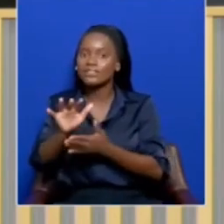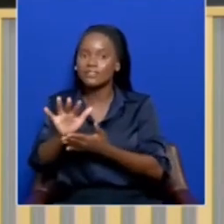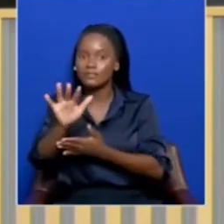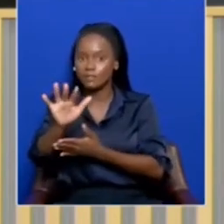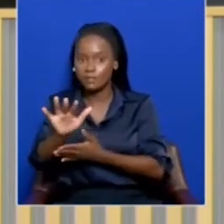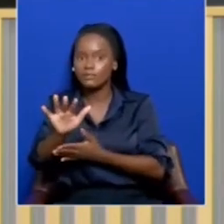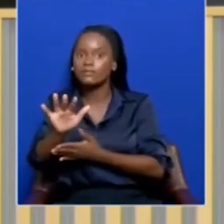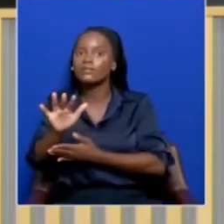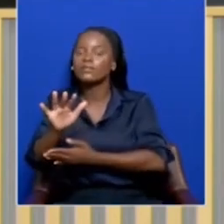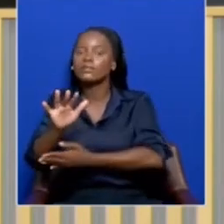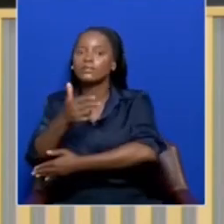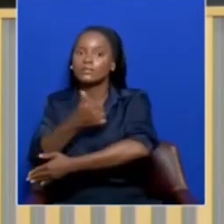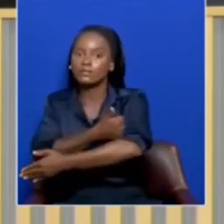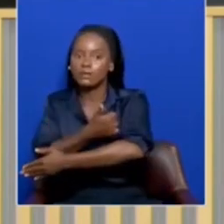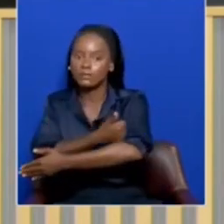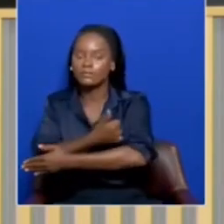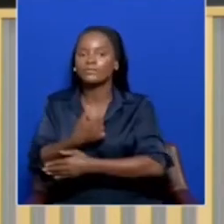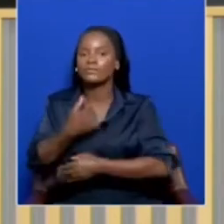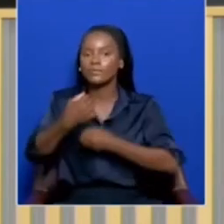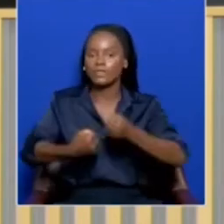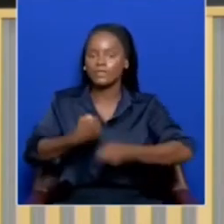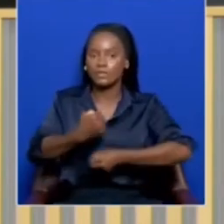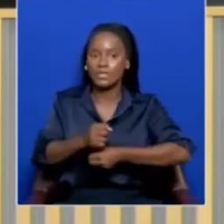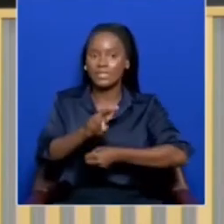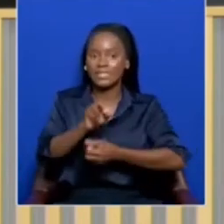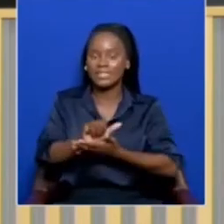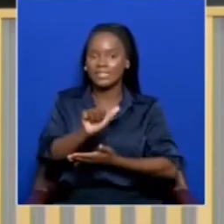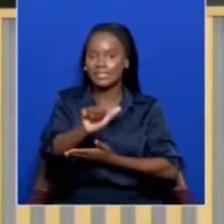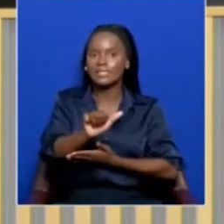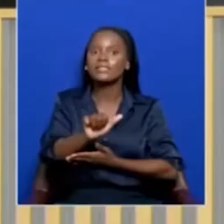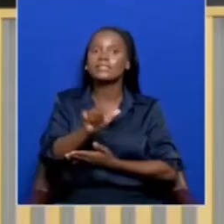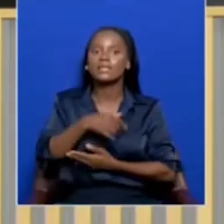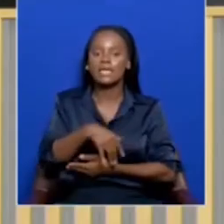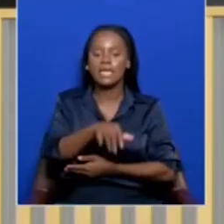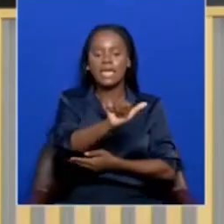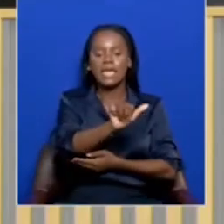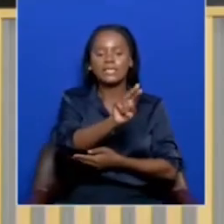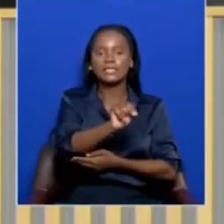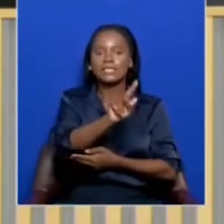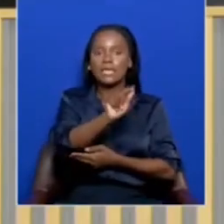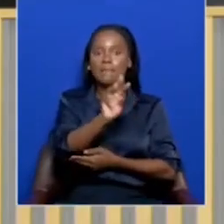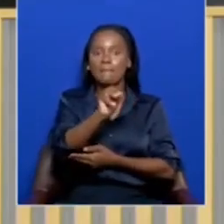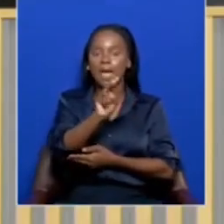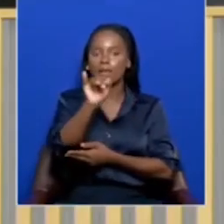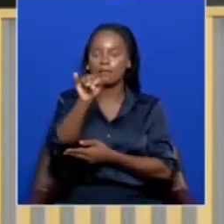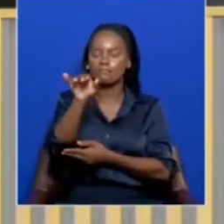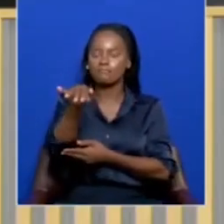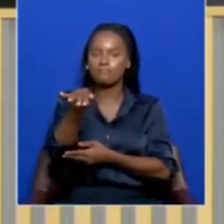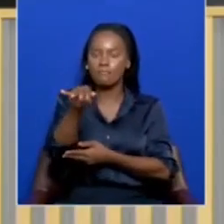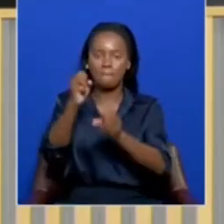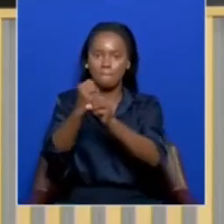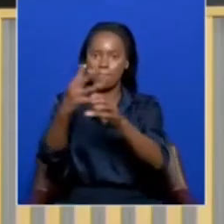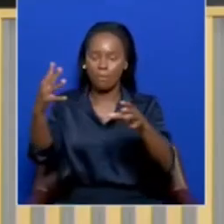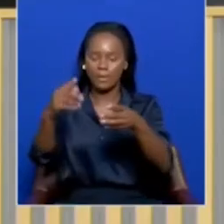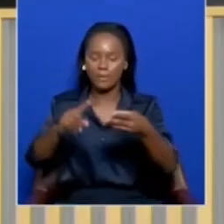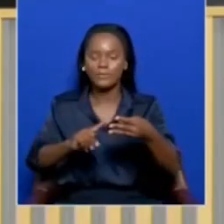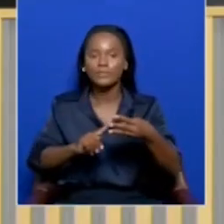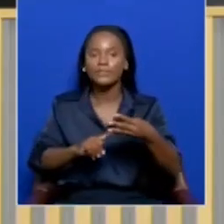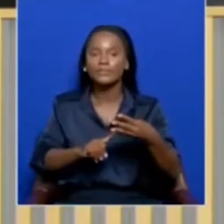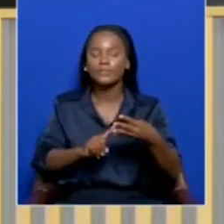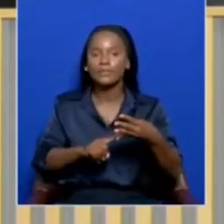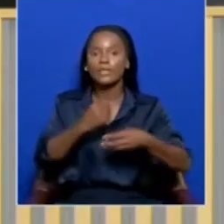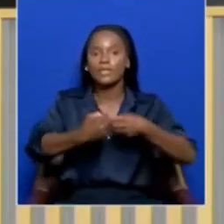bombing project. 2017, I did a cash in transit project. And again,